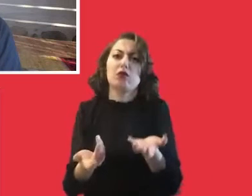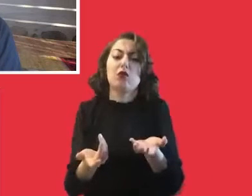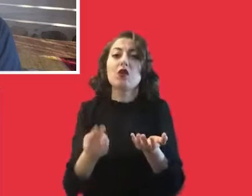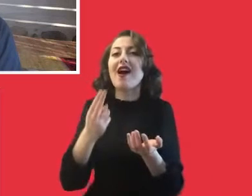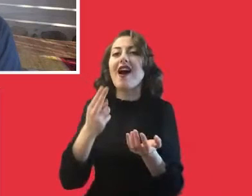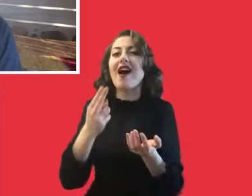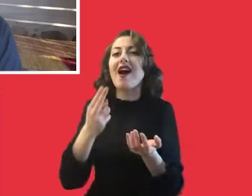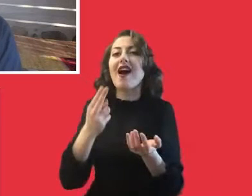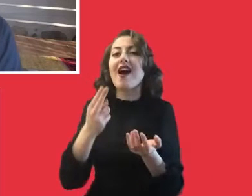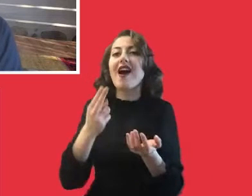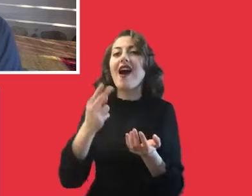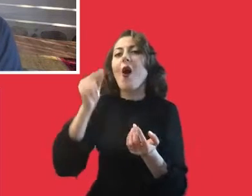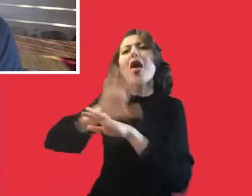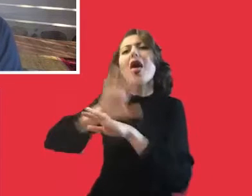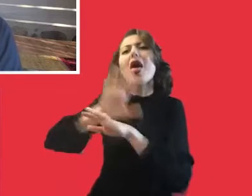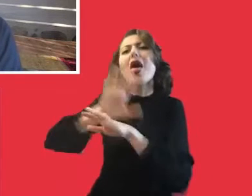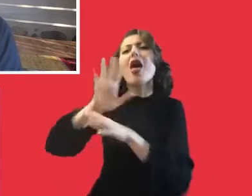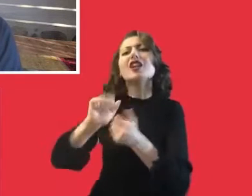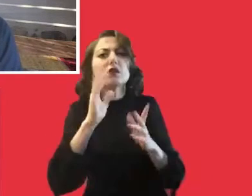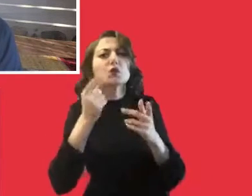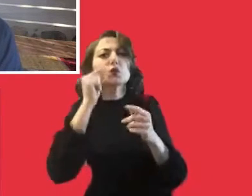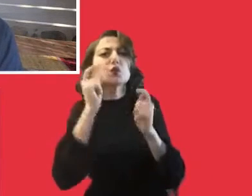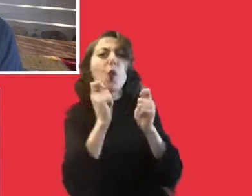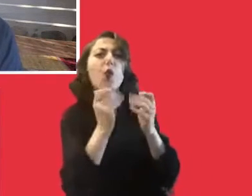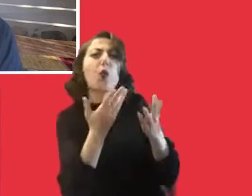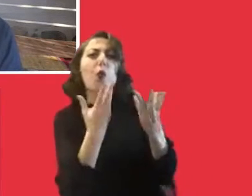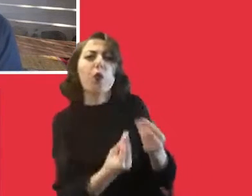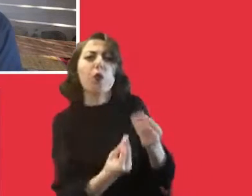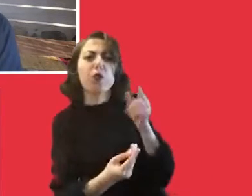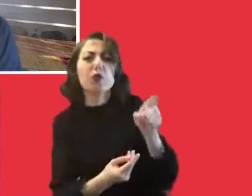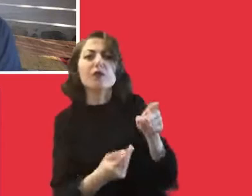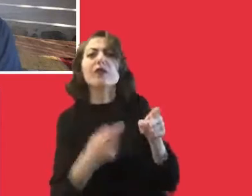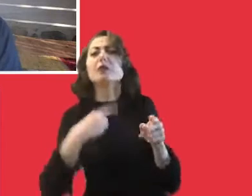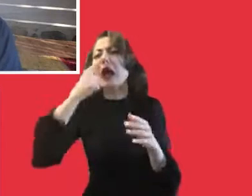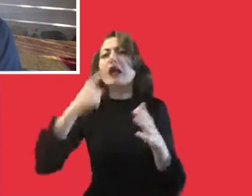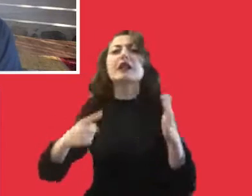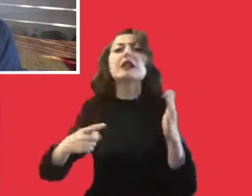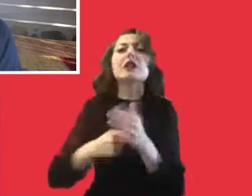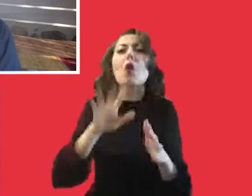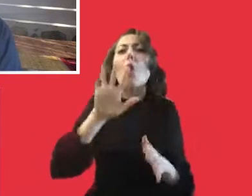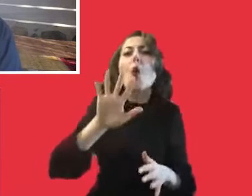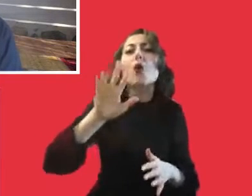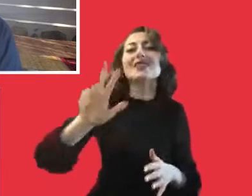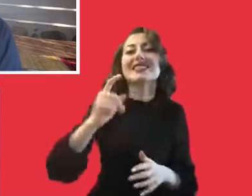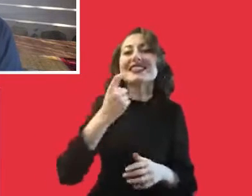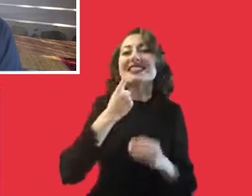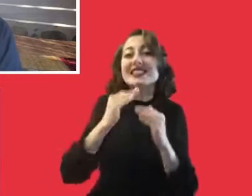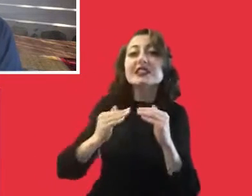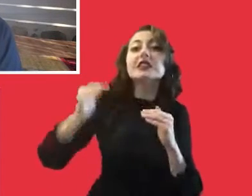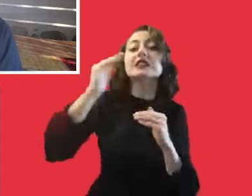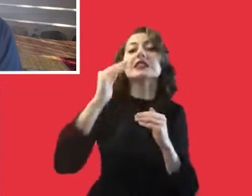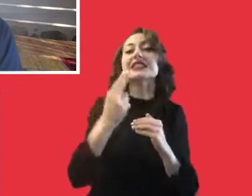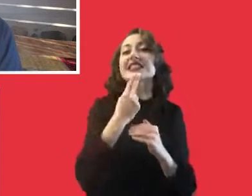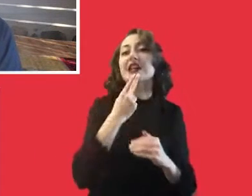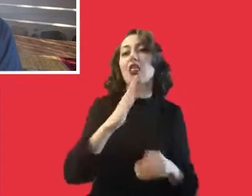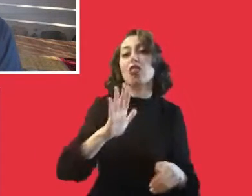we understand that it's quite difficult for women and little girls to take part in sports activities. So we were targeting